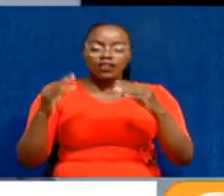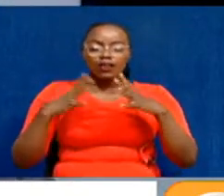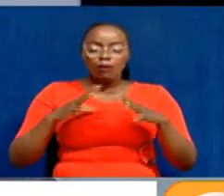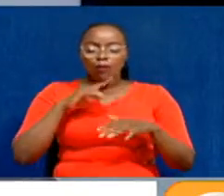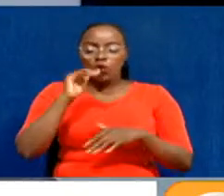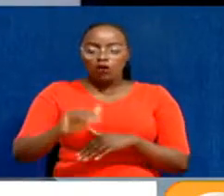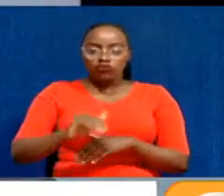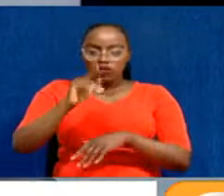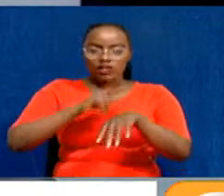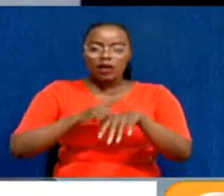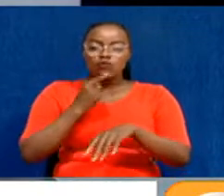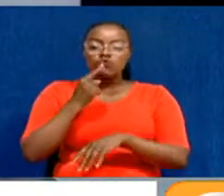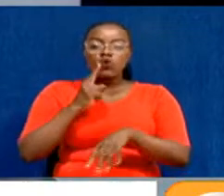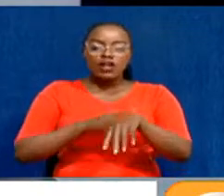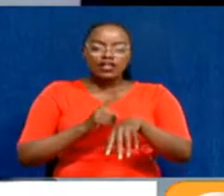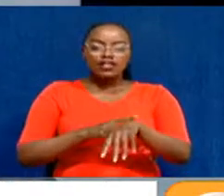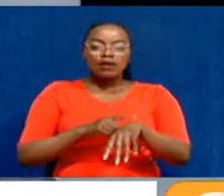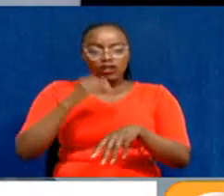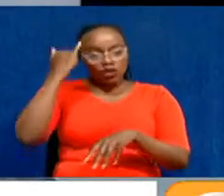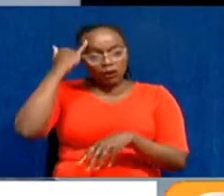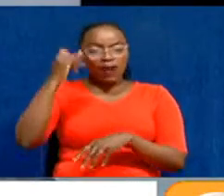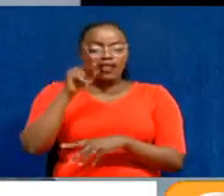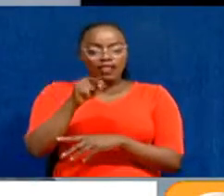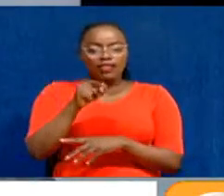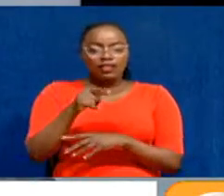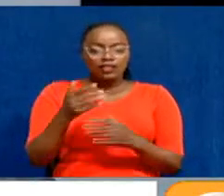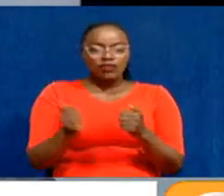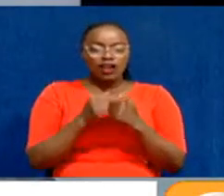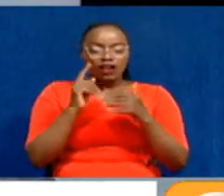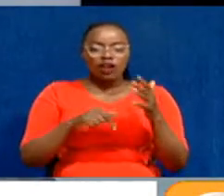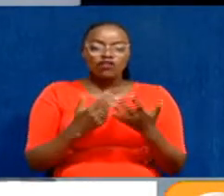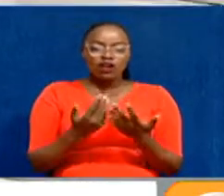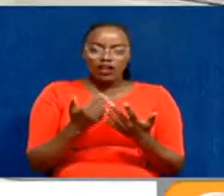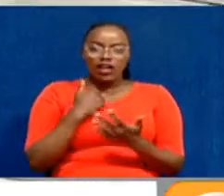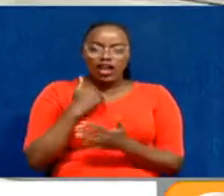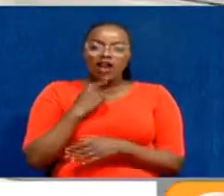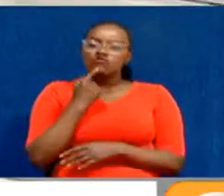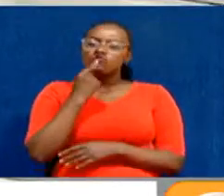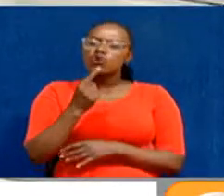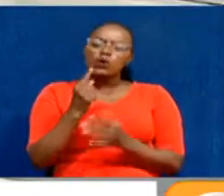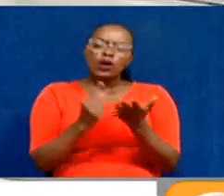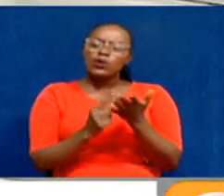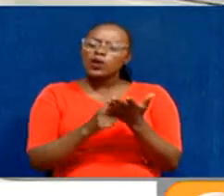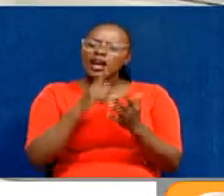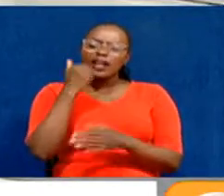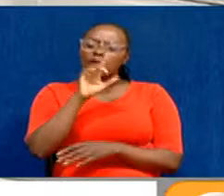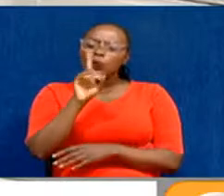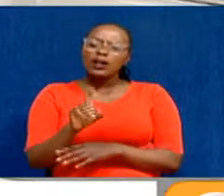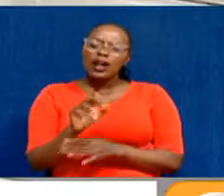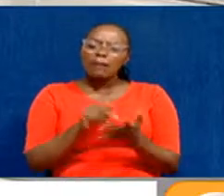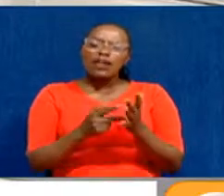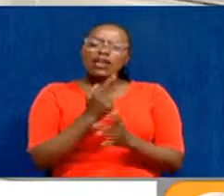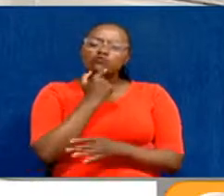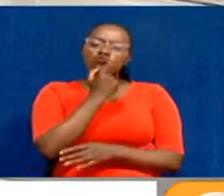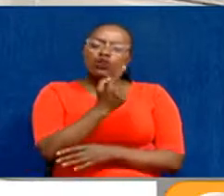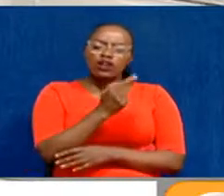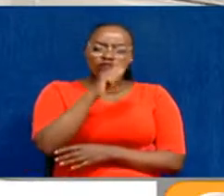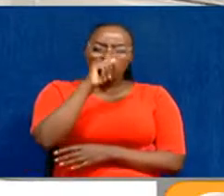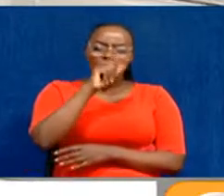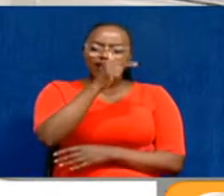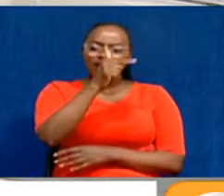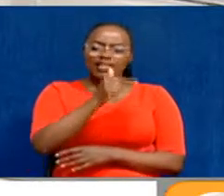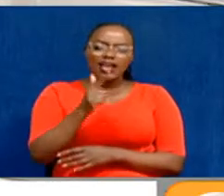grew up during my time. So you can imagine, what was going through. Even as Moi wa Uganda ni nani? That's true. Moi wa Tanzania ni nani?